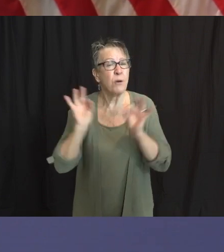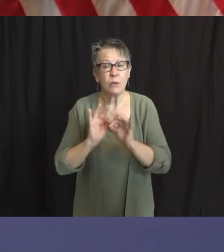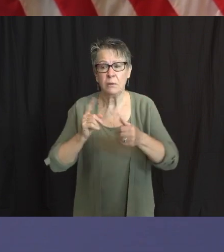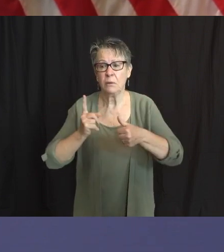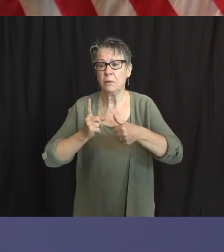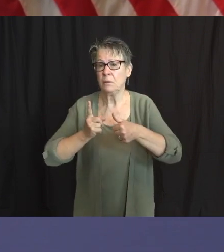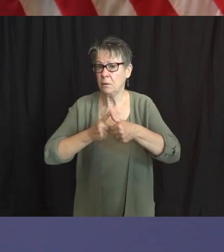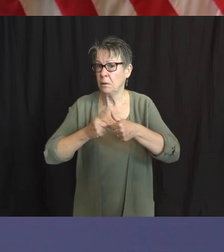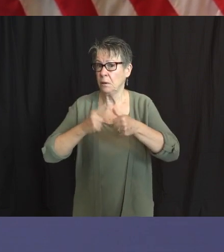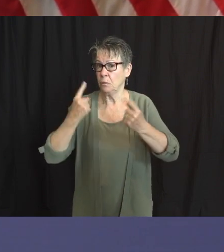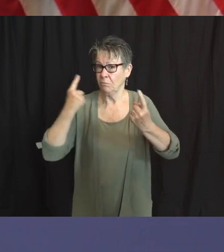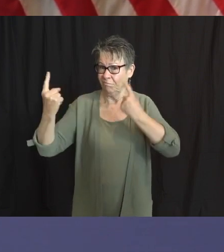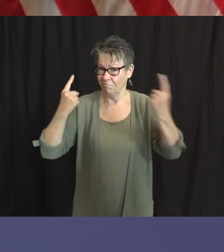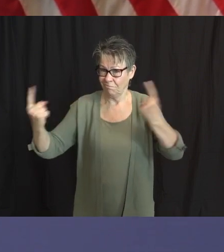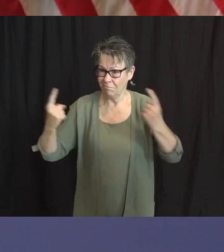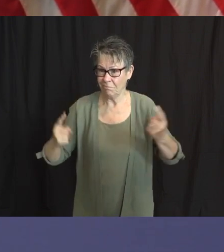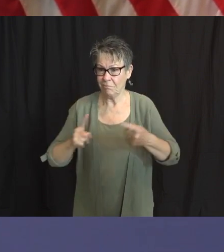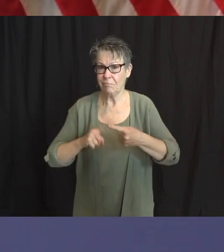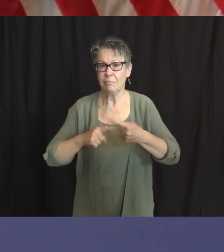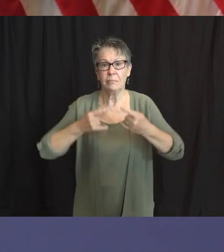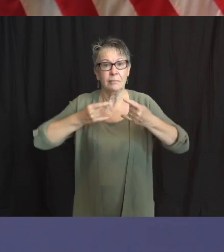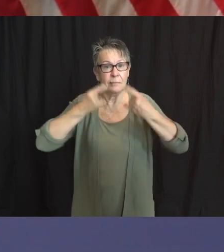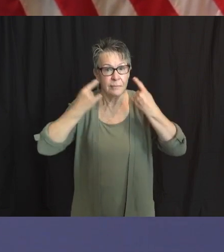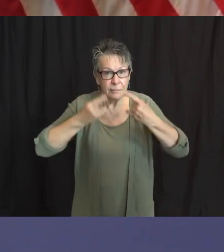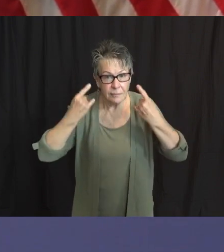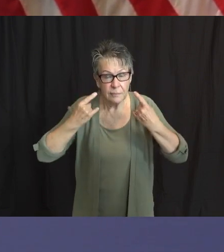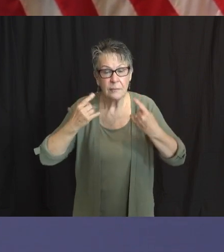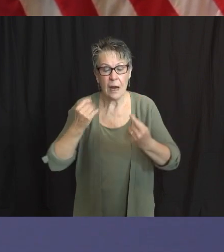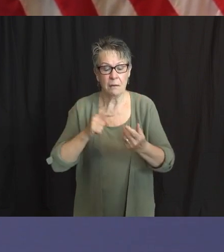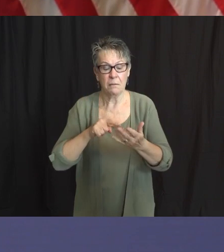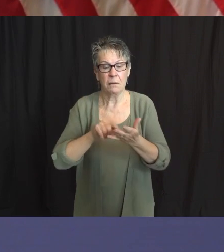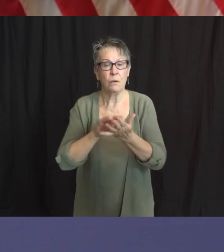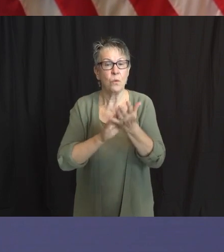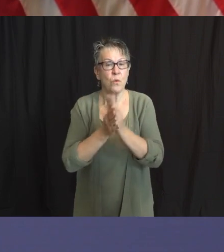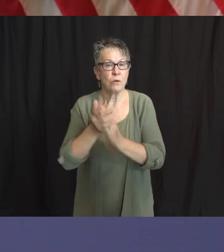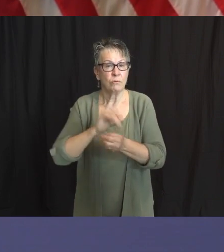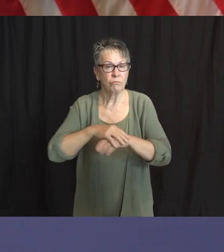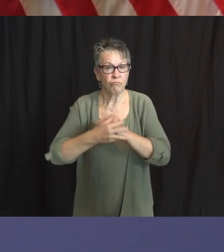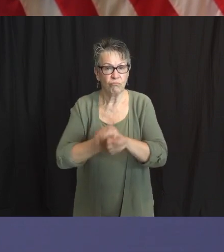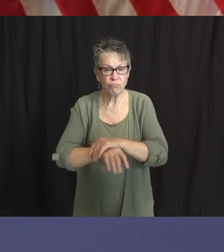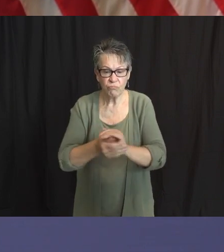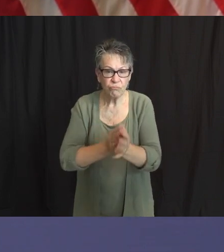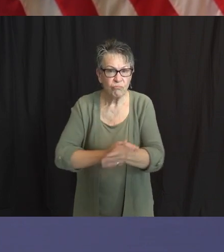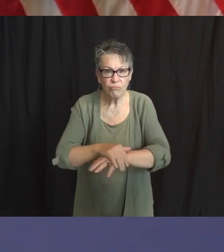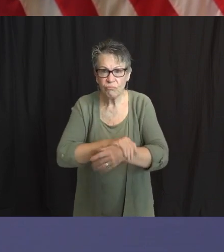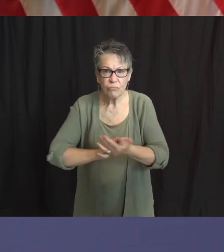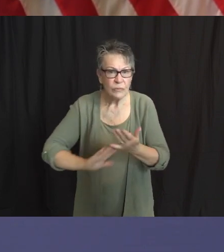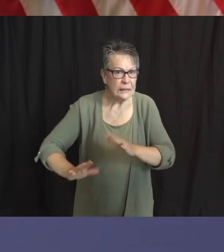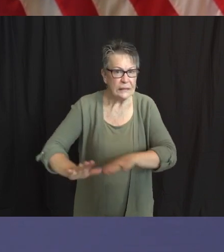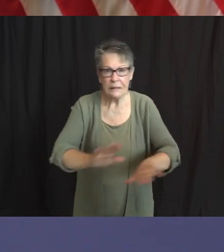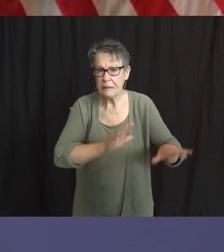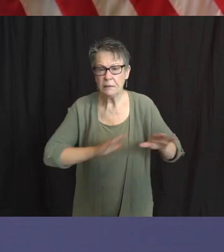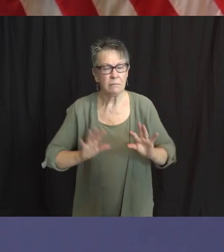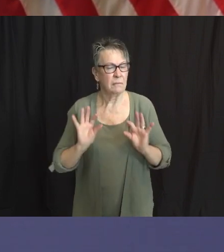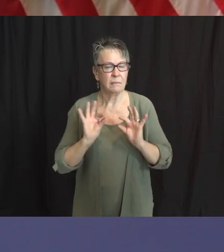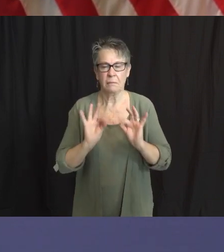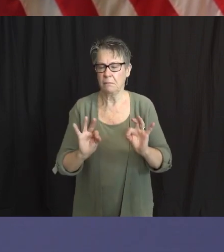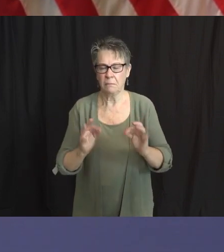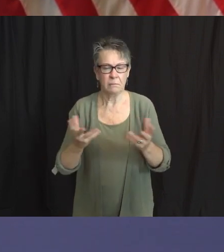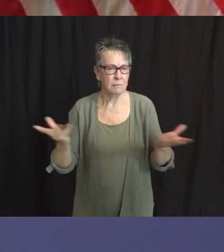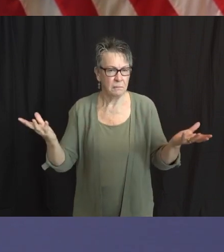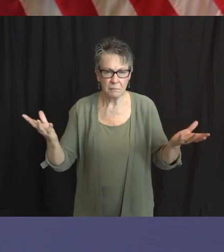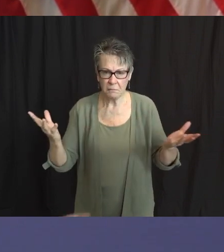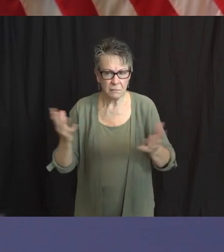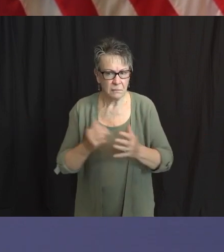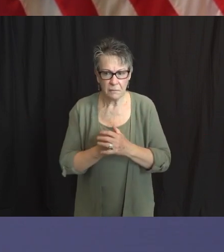actions. I'll leave it to my colleagues. I mean, I would say this commencement year